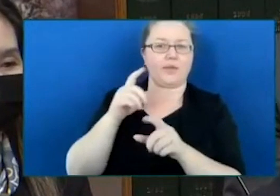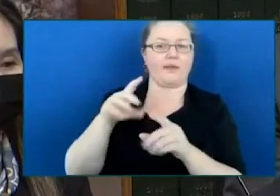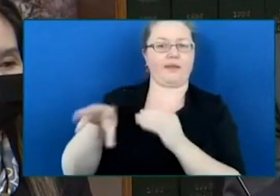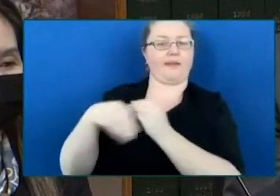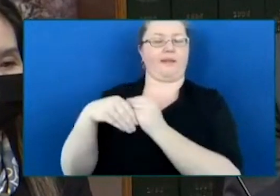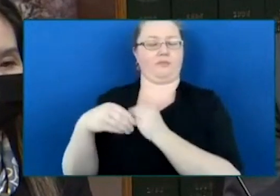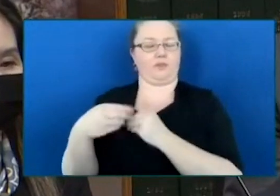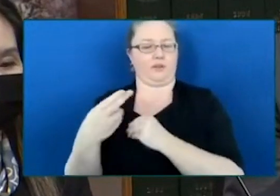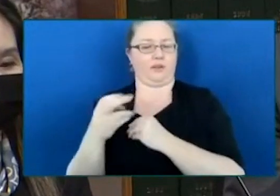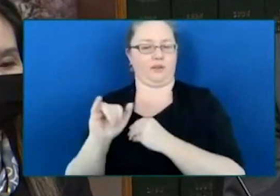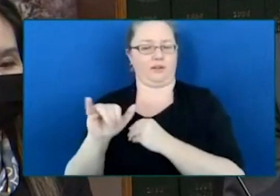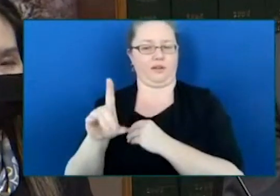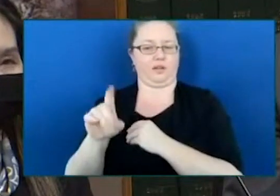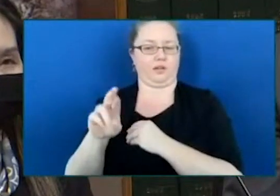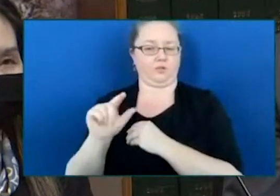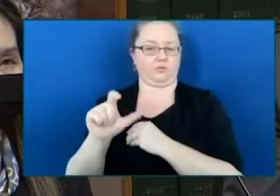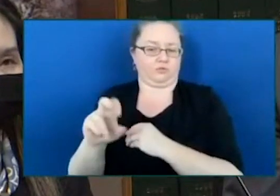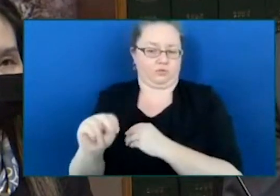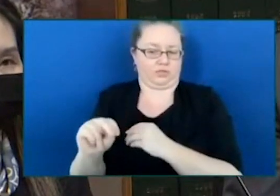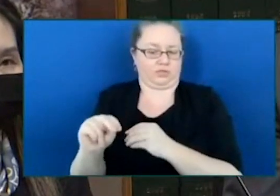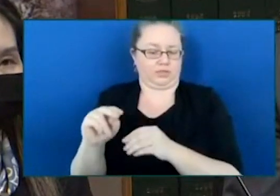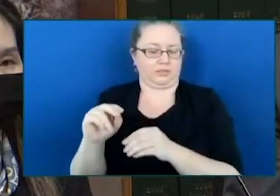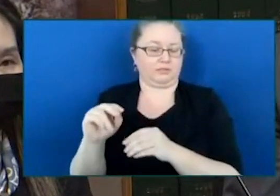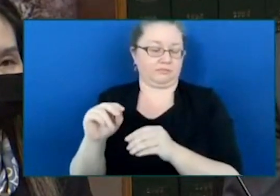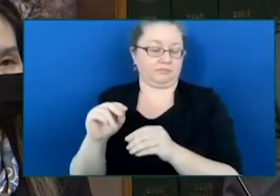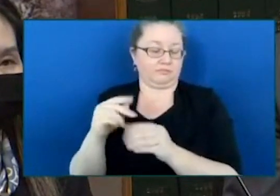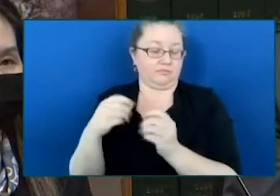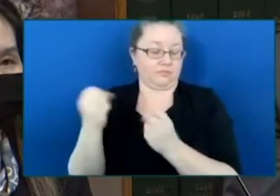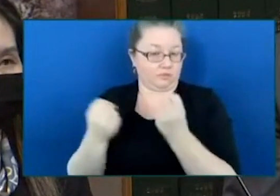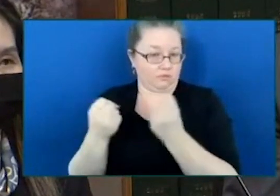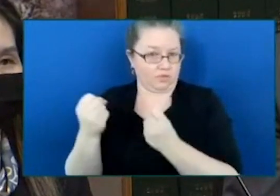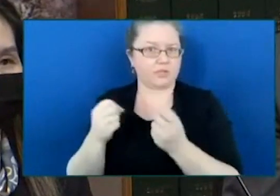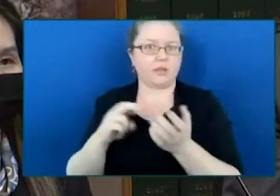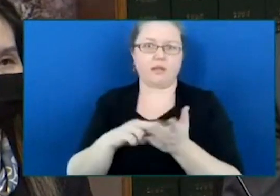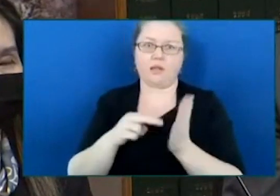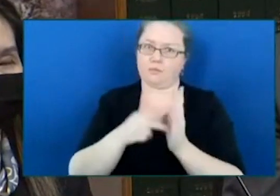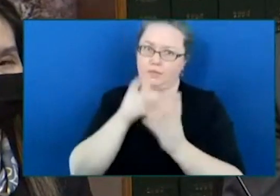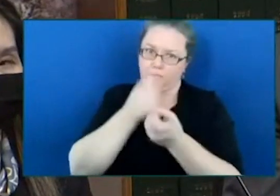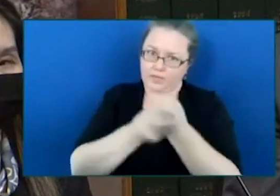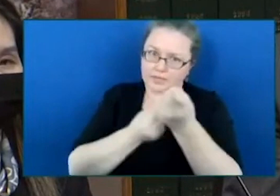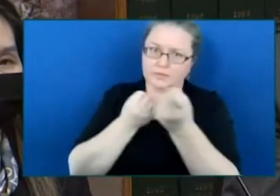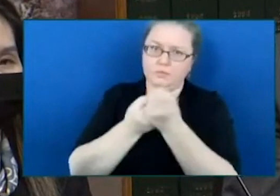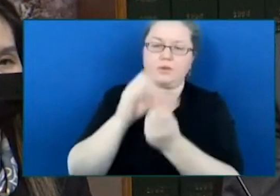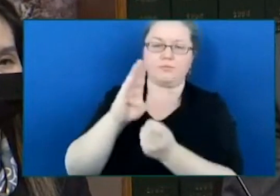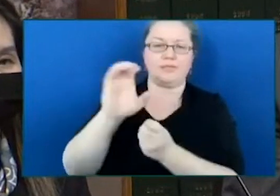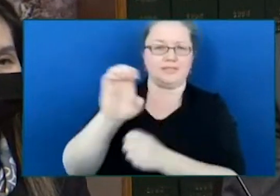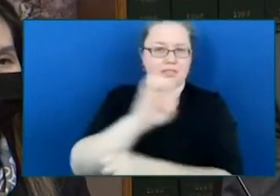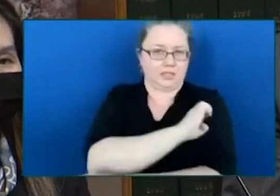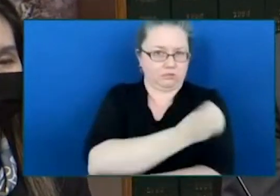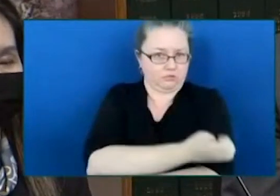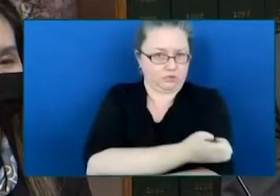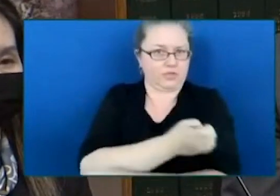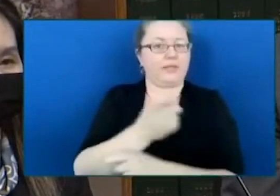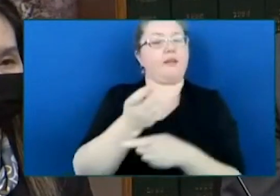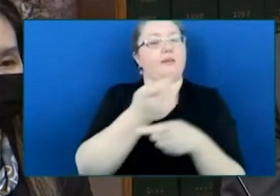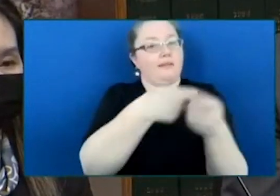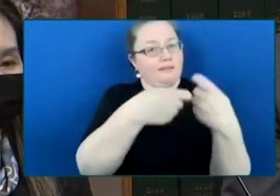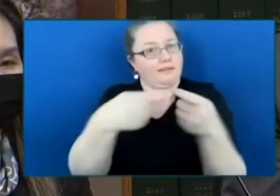will benefit companies like BC-based Hydra Energy as it works to transition heavy-duty vehicles to hydrogen power.